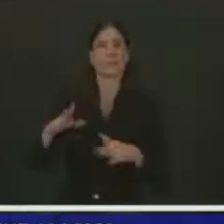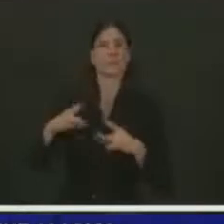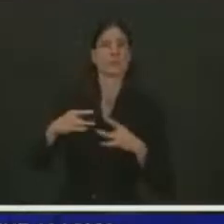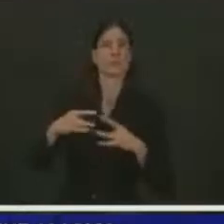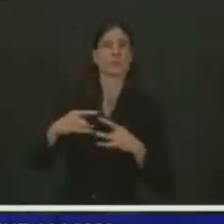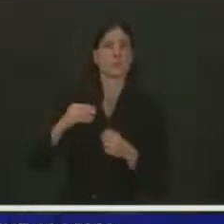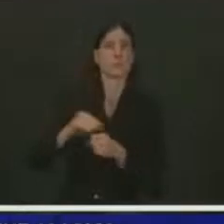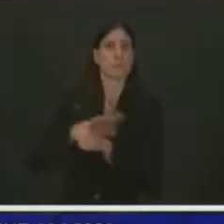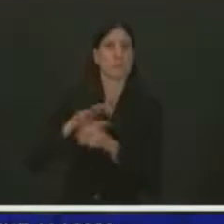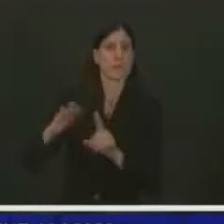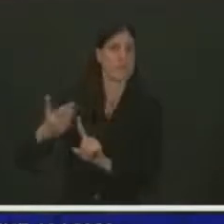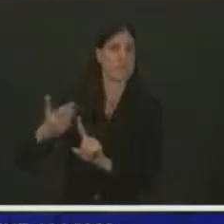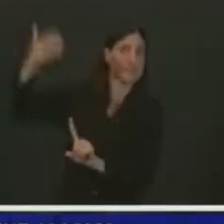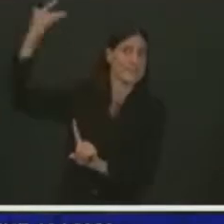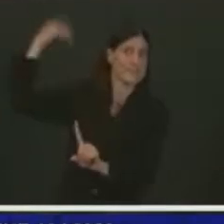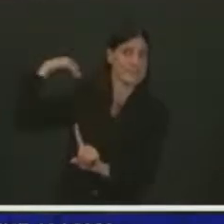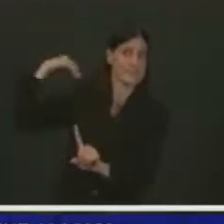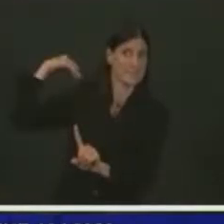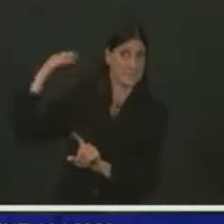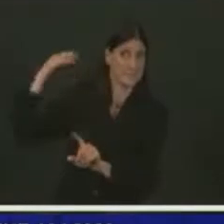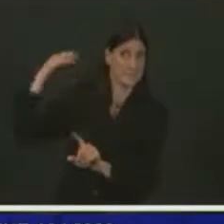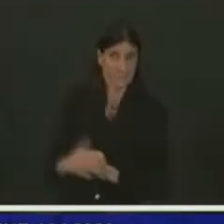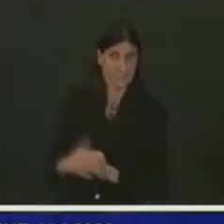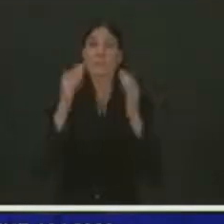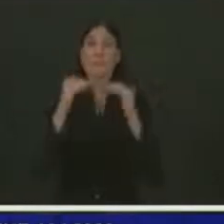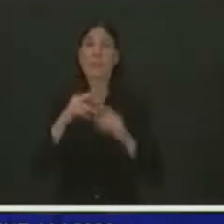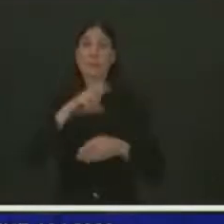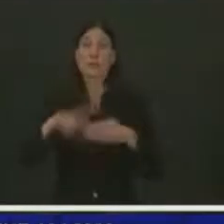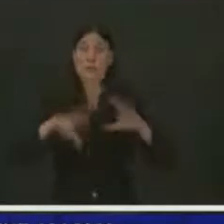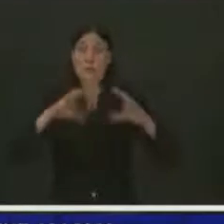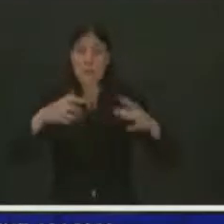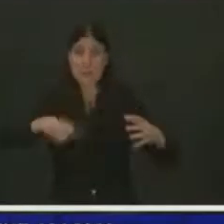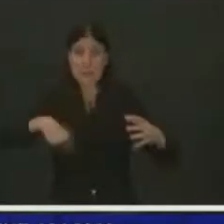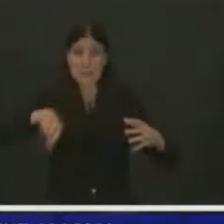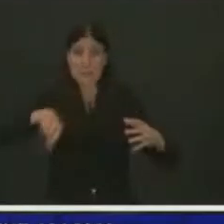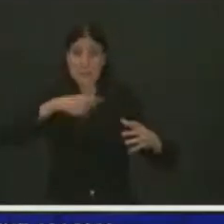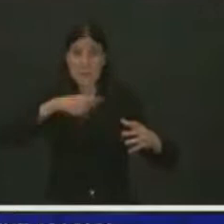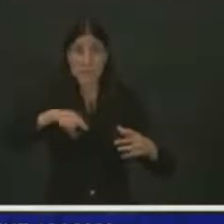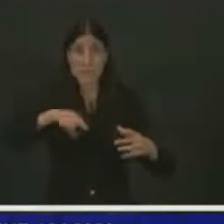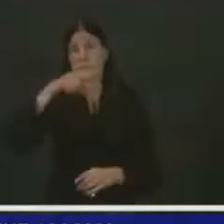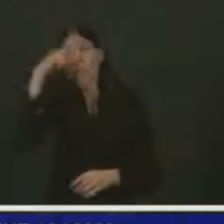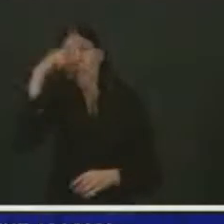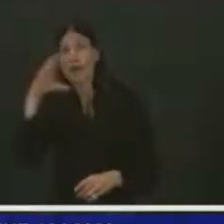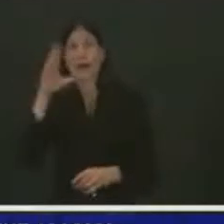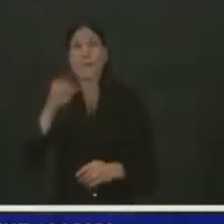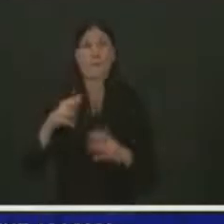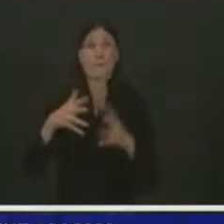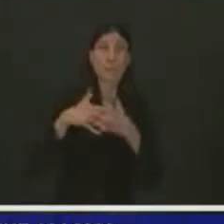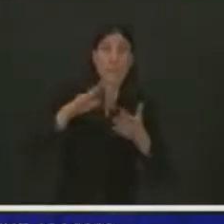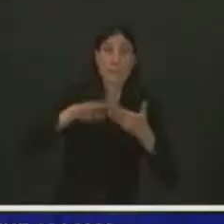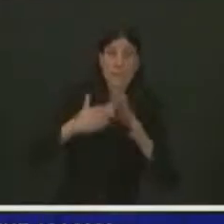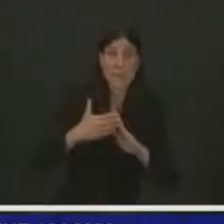Similarly, for African American Rhode Islanders, it was 5.2%.